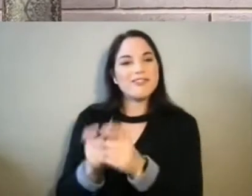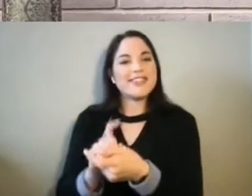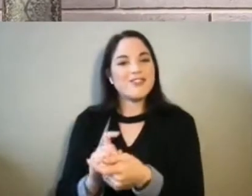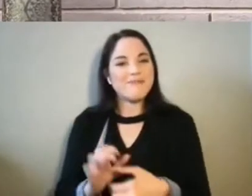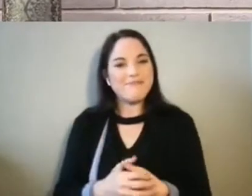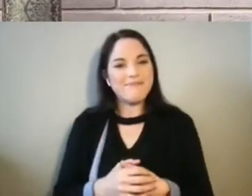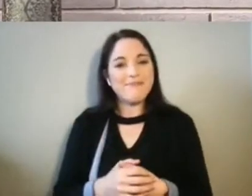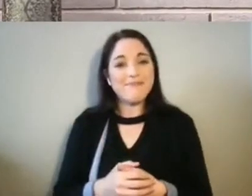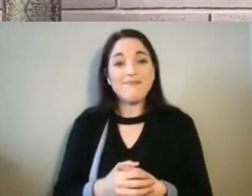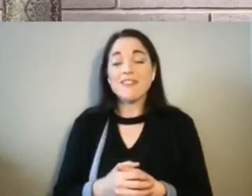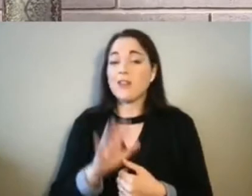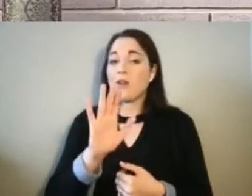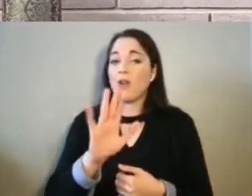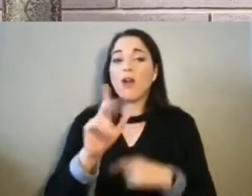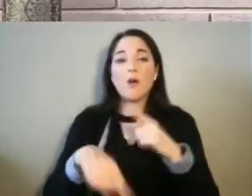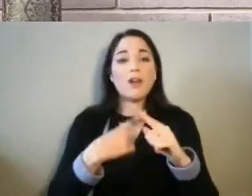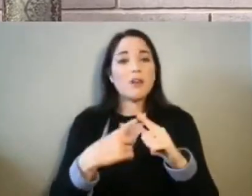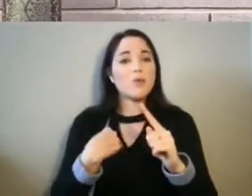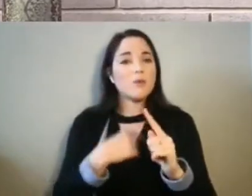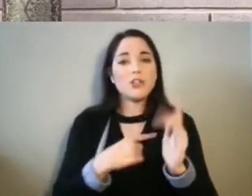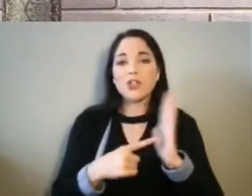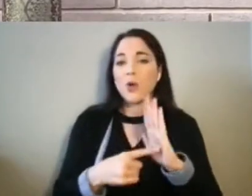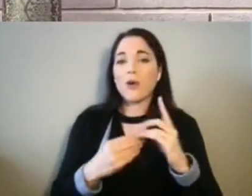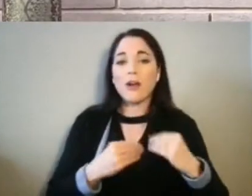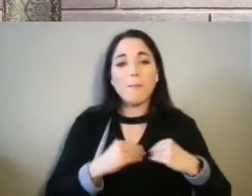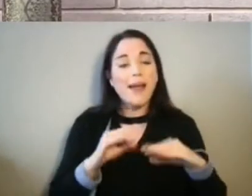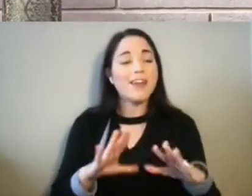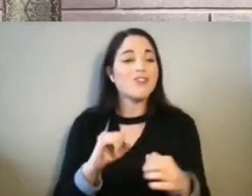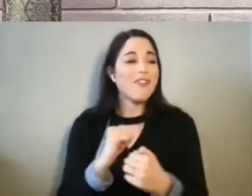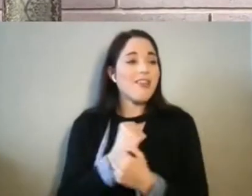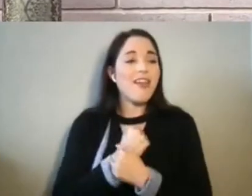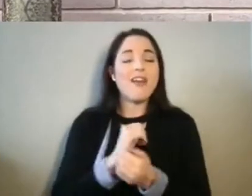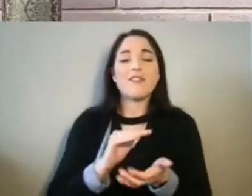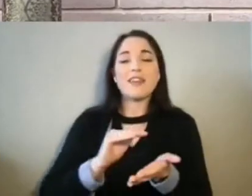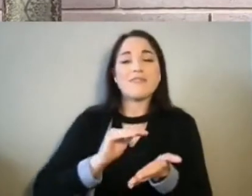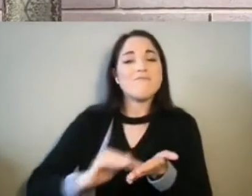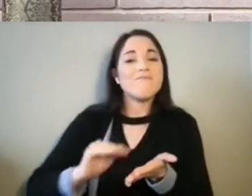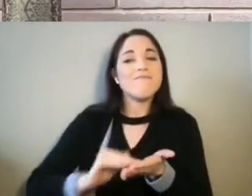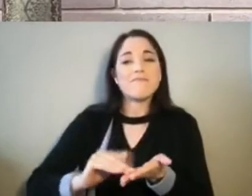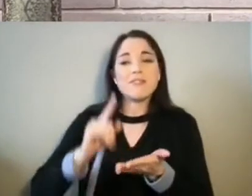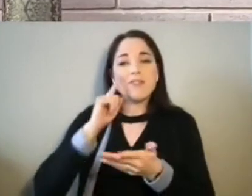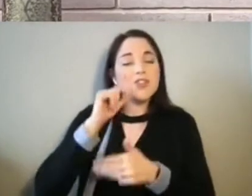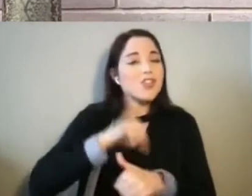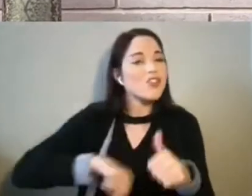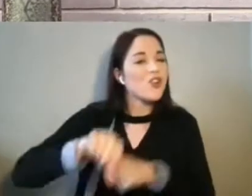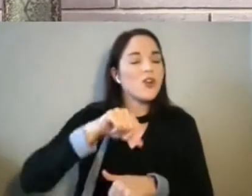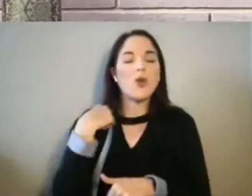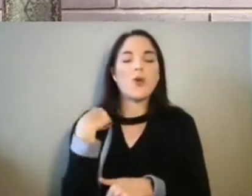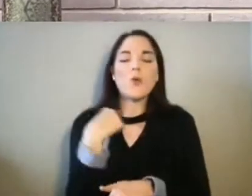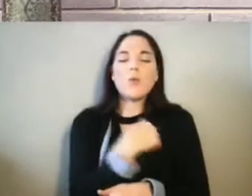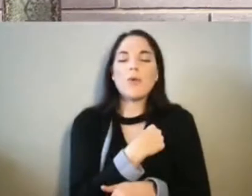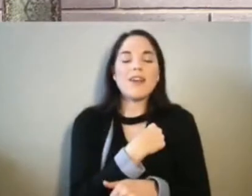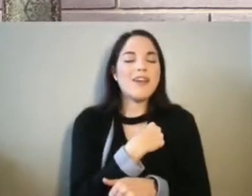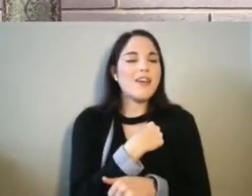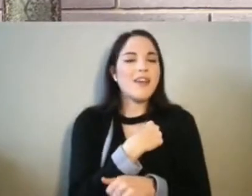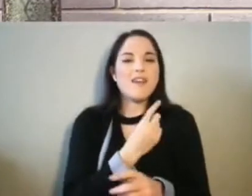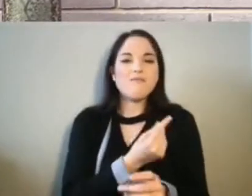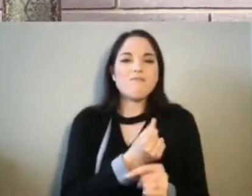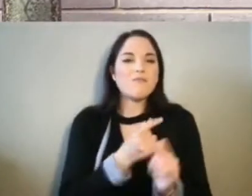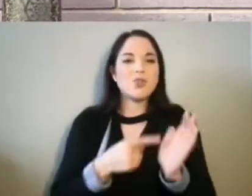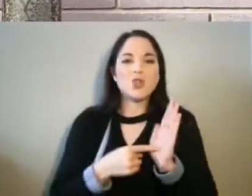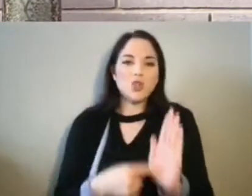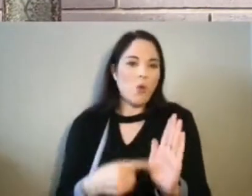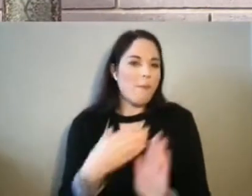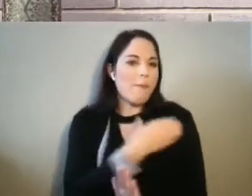big difference. In worship, we touch the power of our awesome God, and then that awesomeness